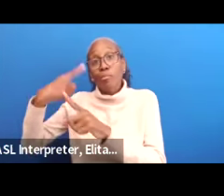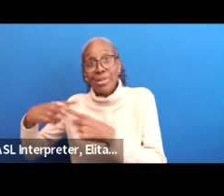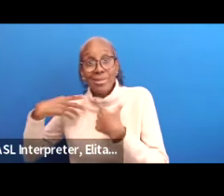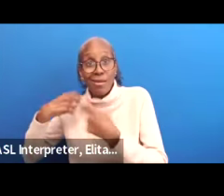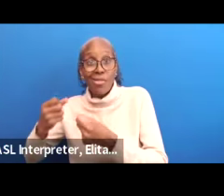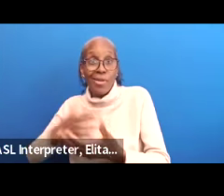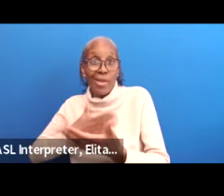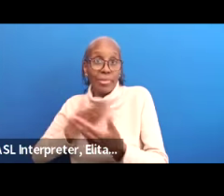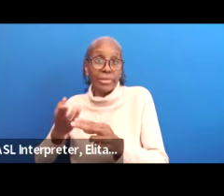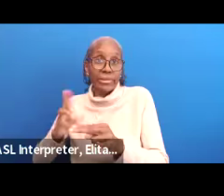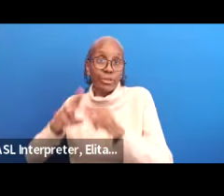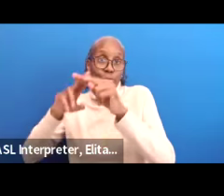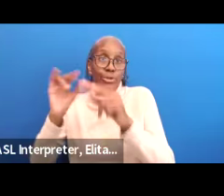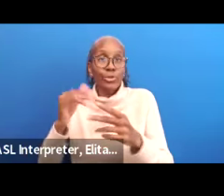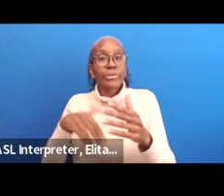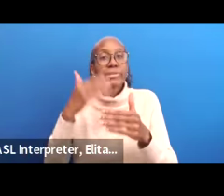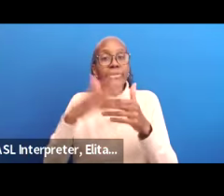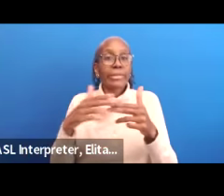Next slide.